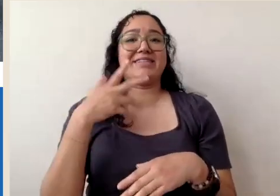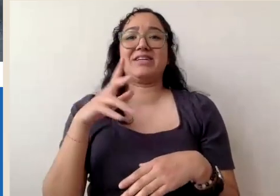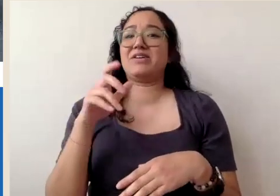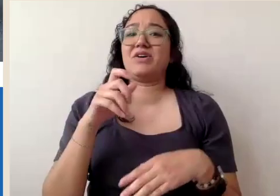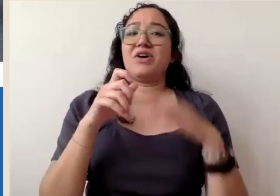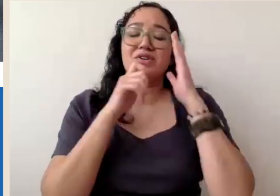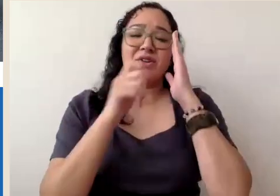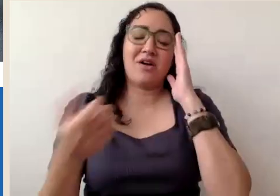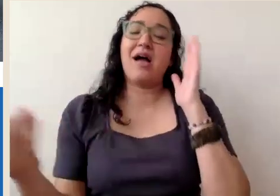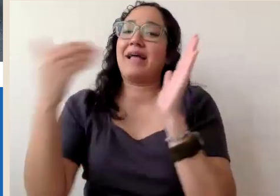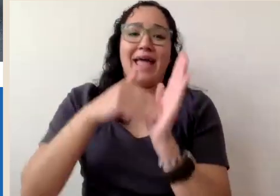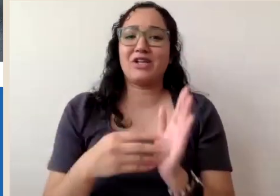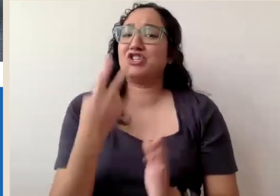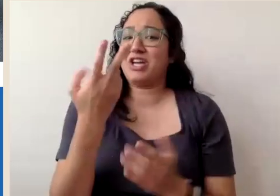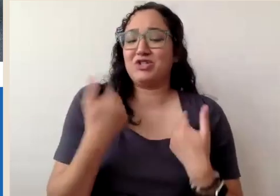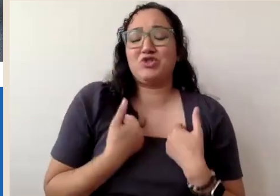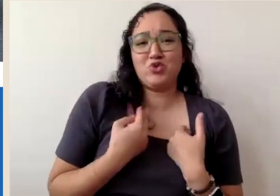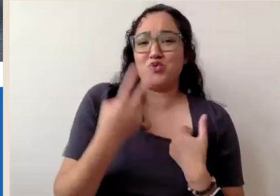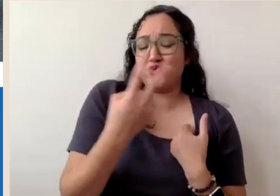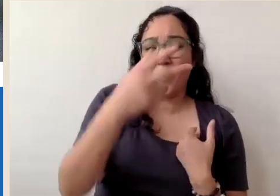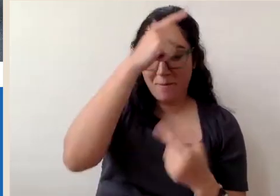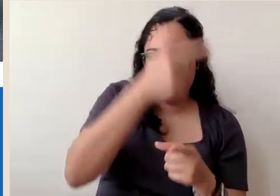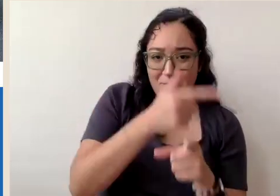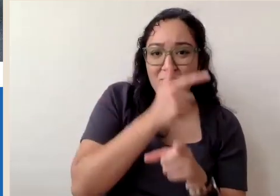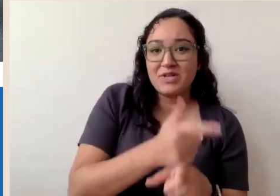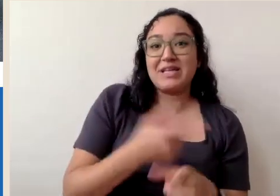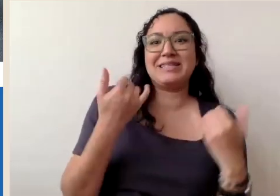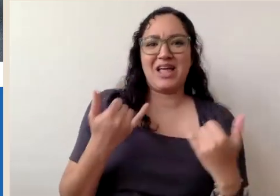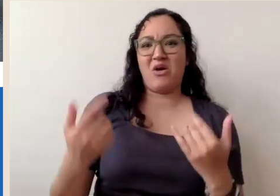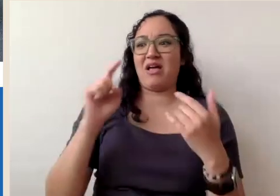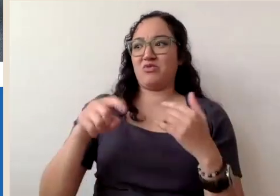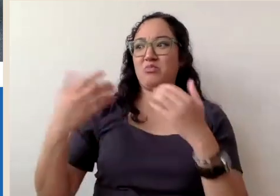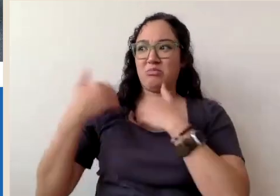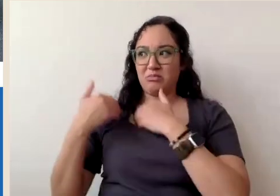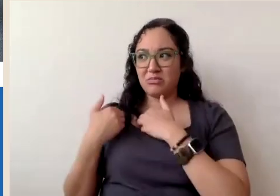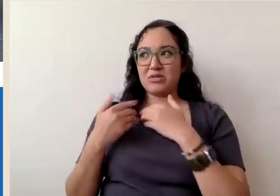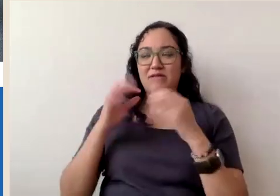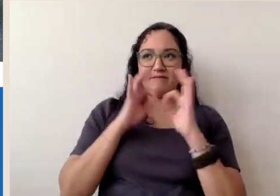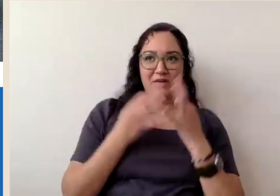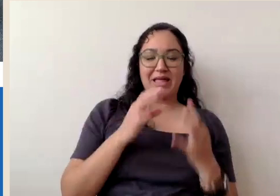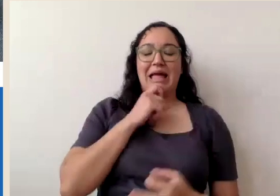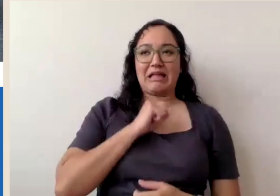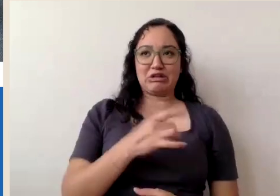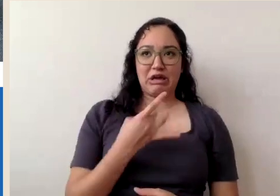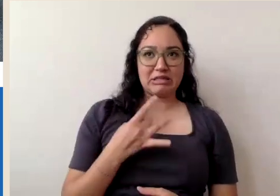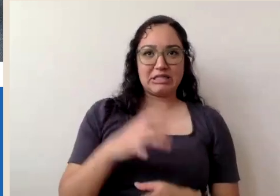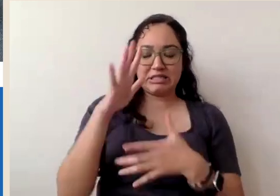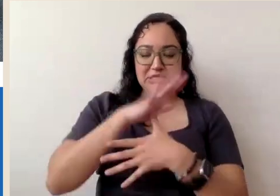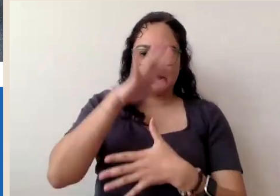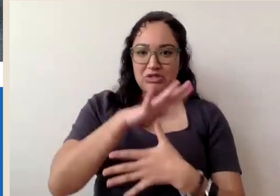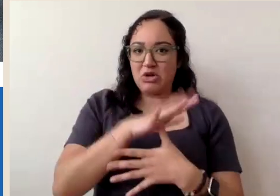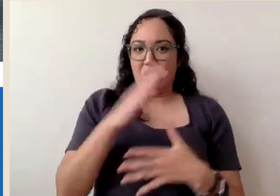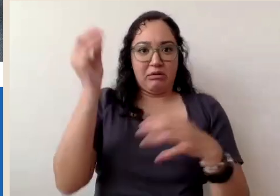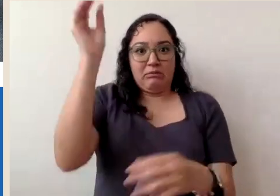in charge of her family. She was going to be the person providing for her family. She was 18 years old. She was a senior in high school,